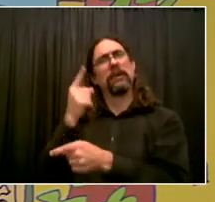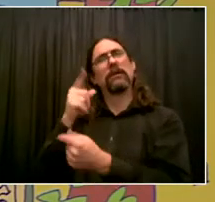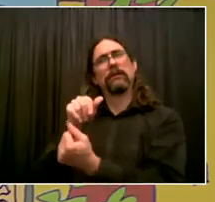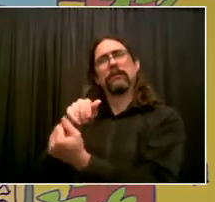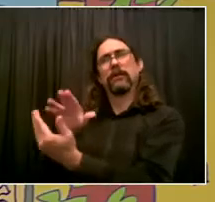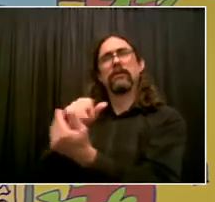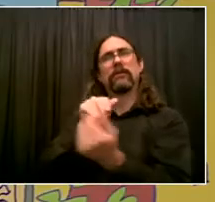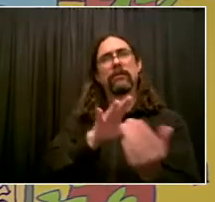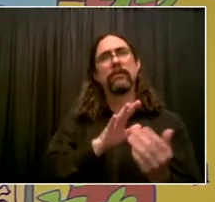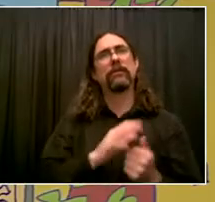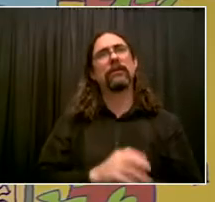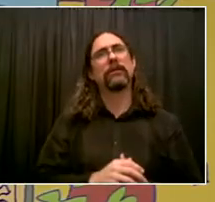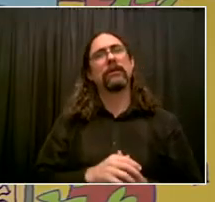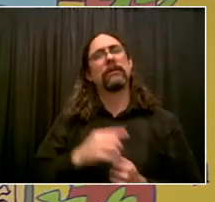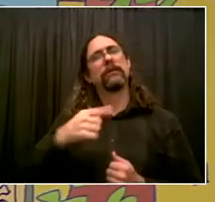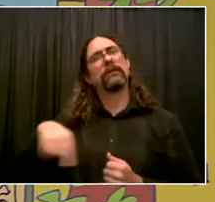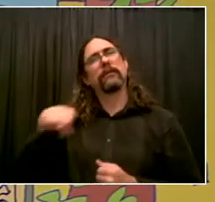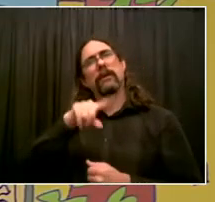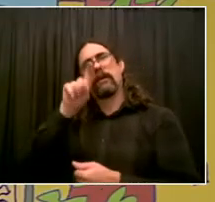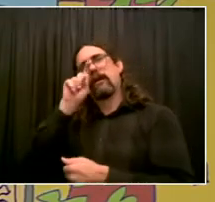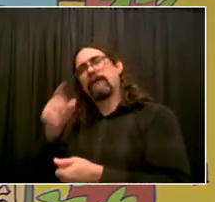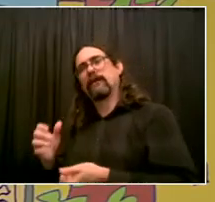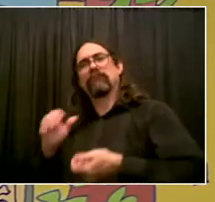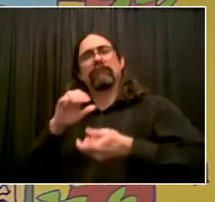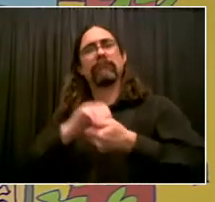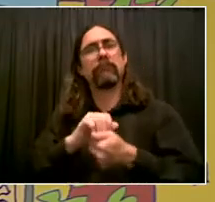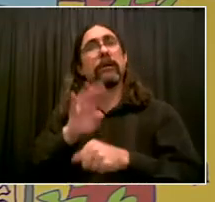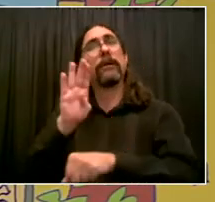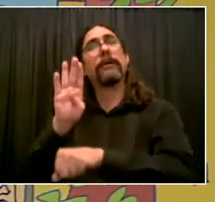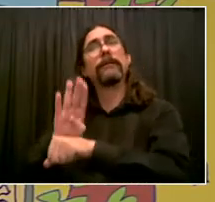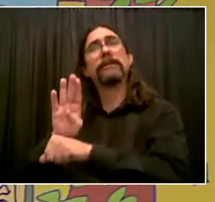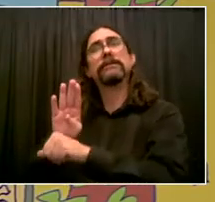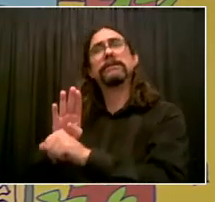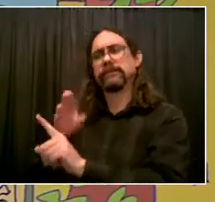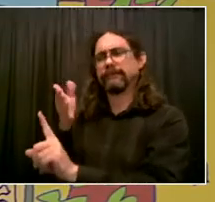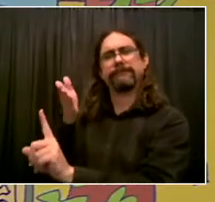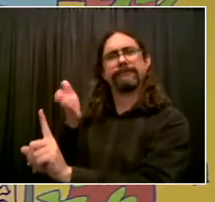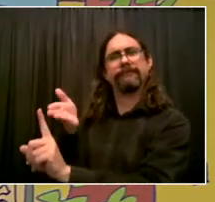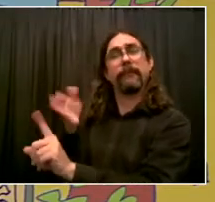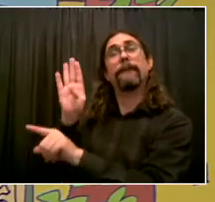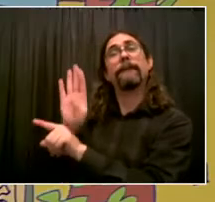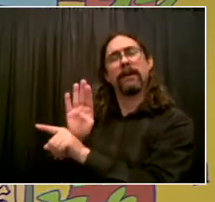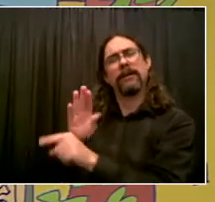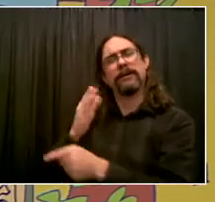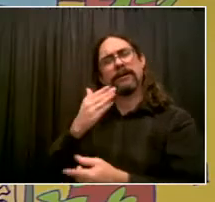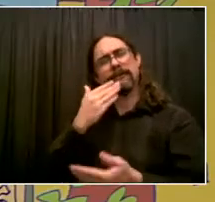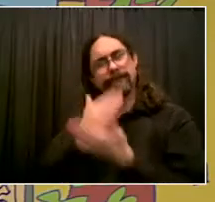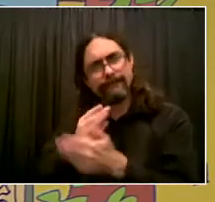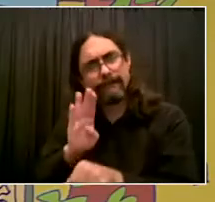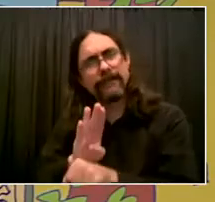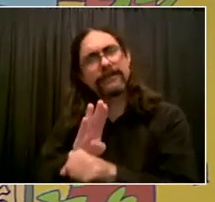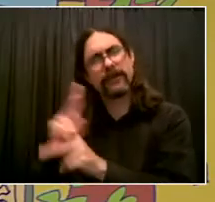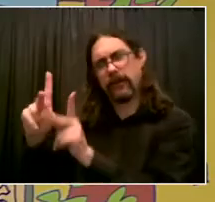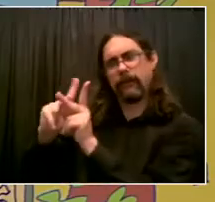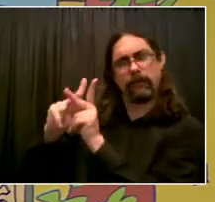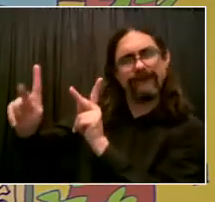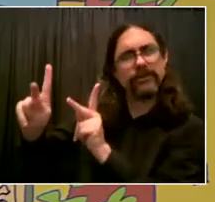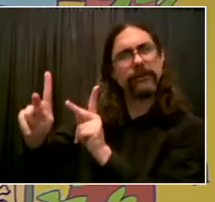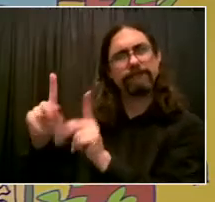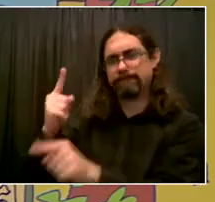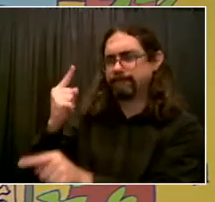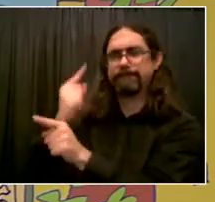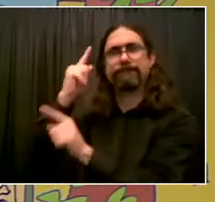run by the new concessionaires. We had to move forward, and it was within our rights to move